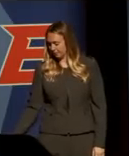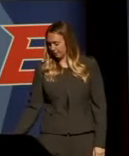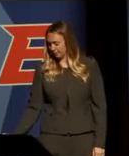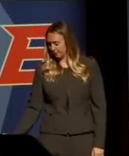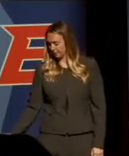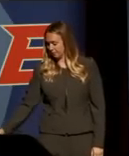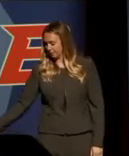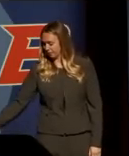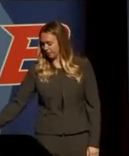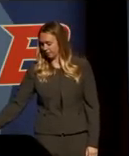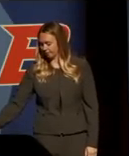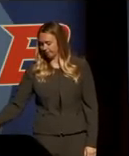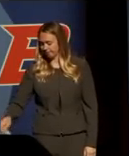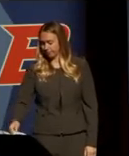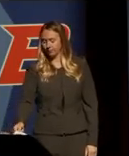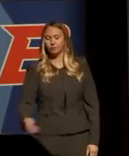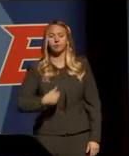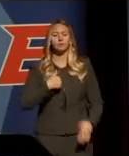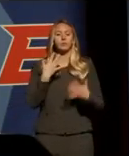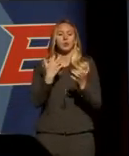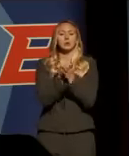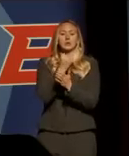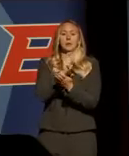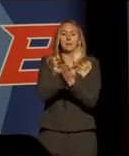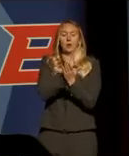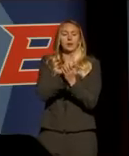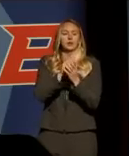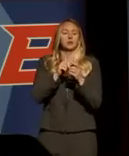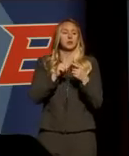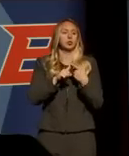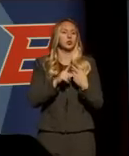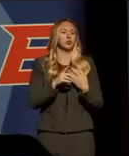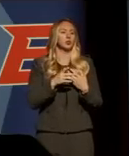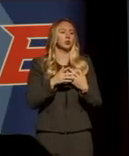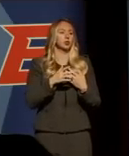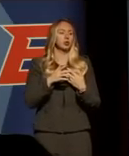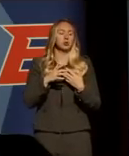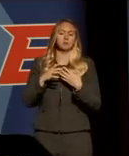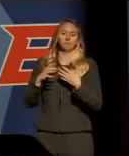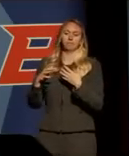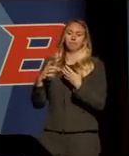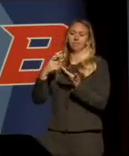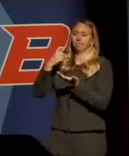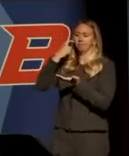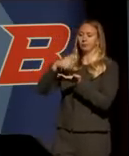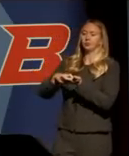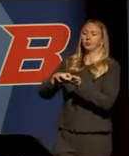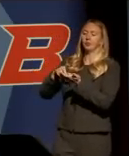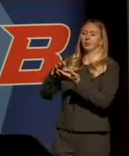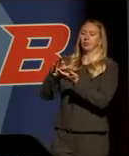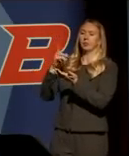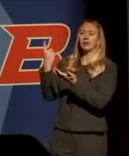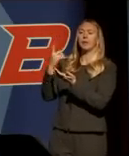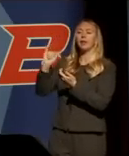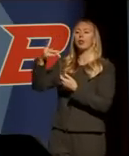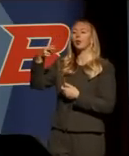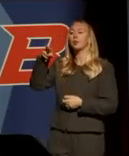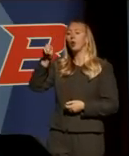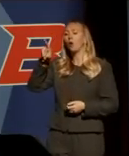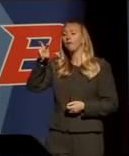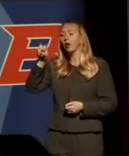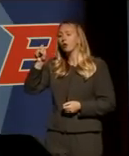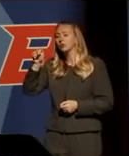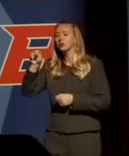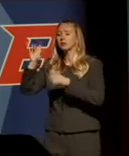I want to take a moment to affirm something that the Provost's Office and President's Office has been talking with faculty about for the last couple